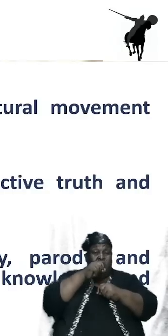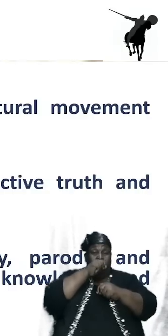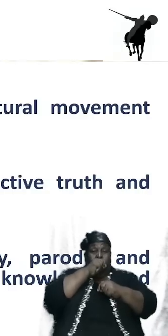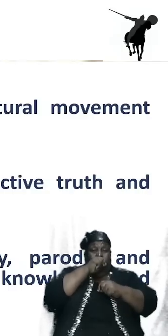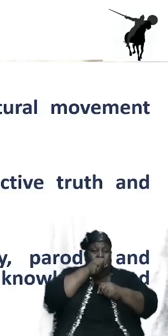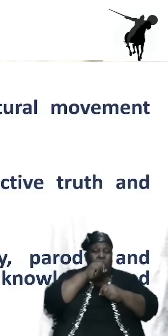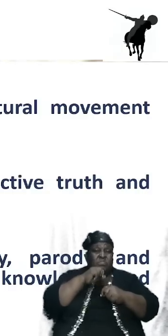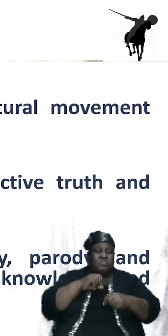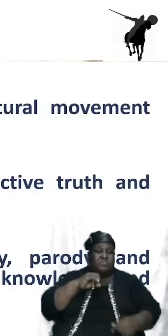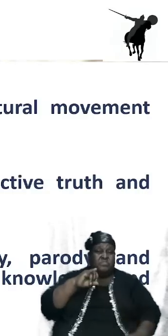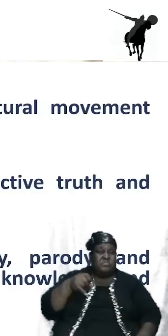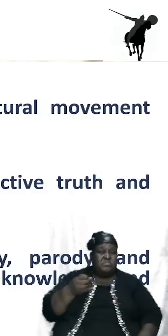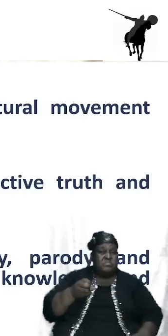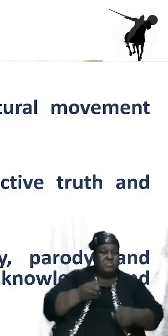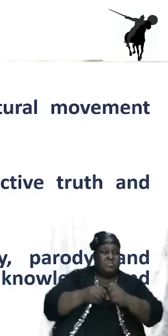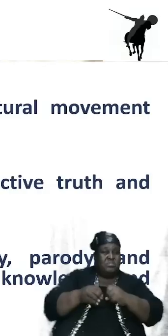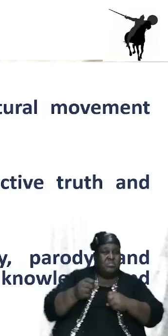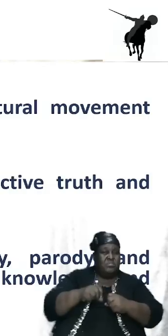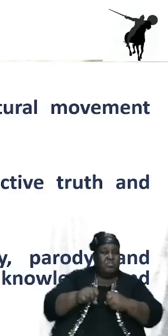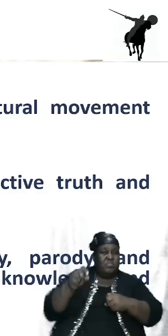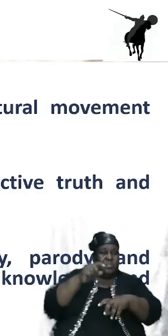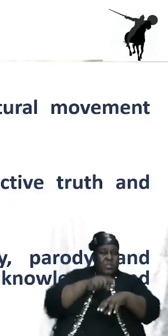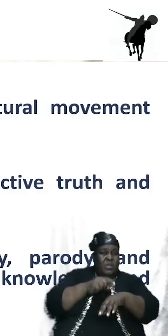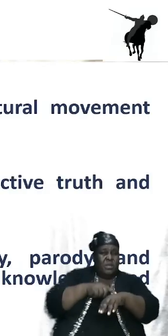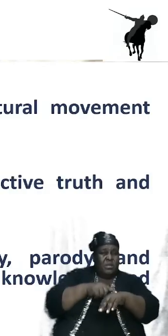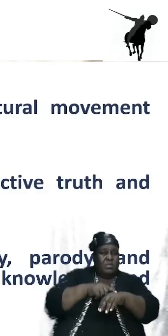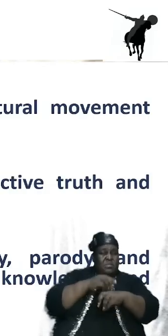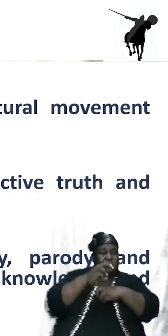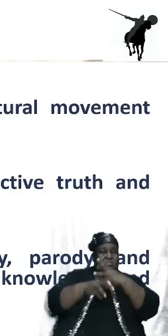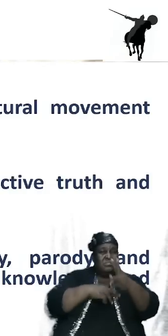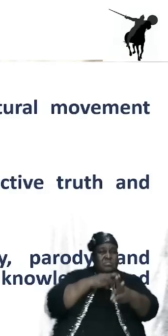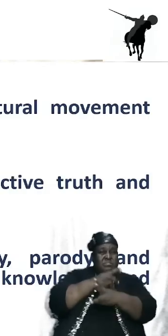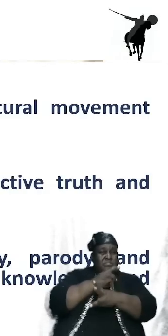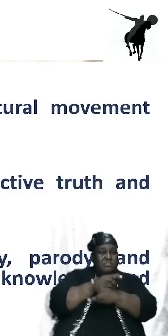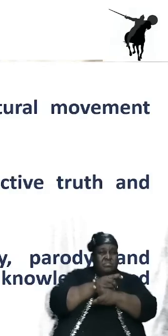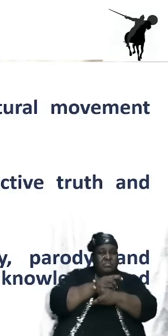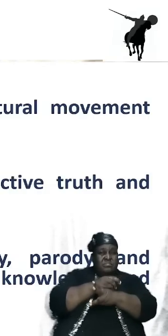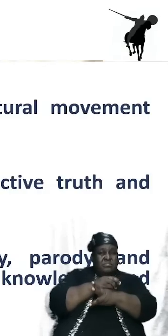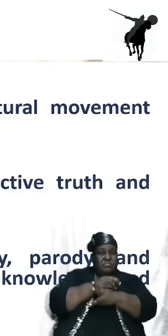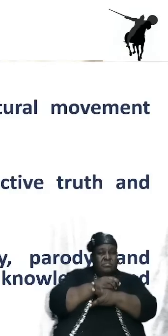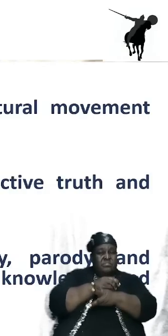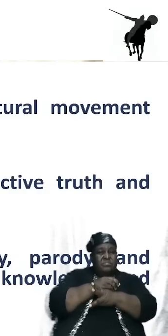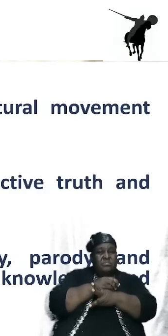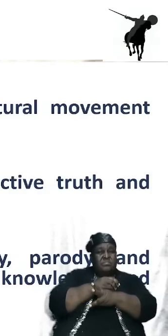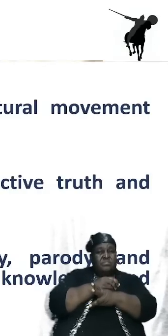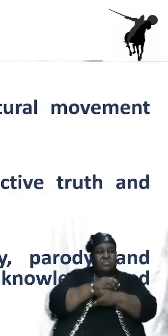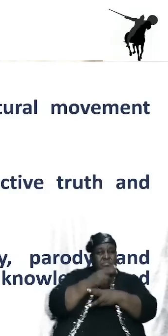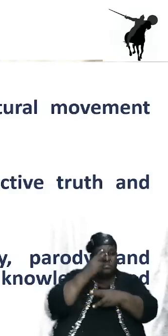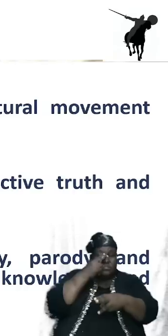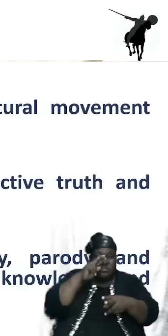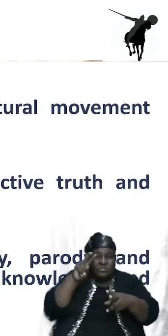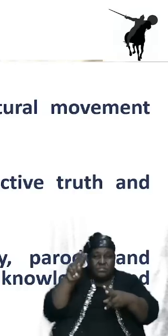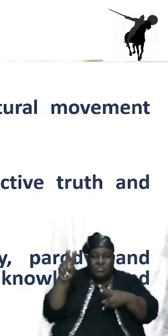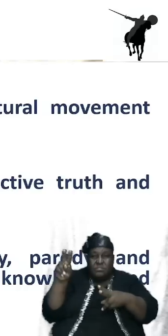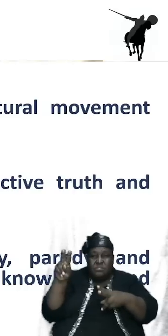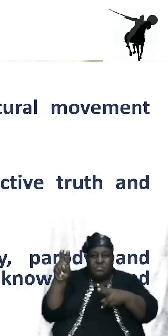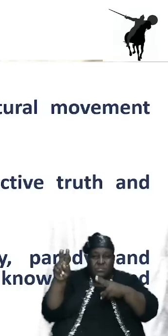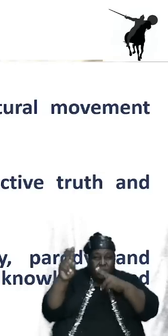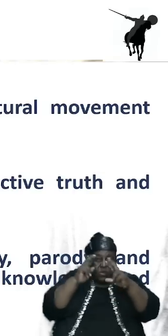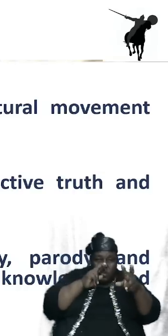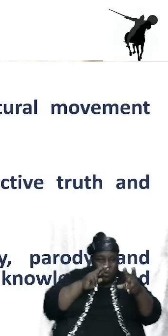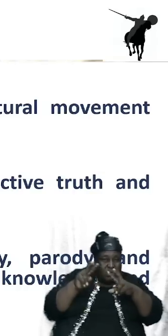Judeo-Christian time. Amen. Our worldview, the Judeo-Christian worldview. So when we see things, we base things based